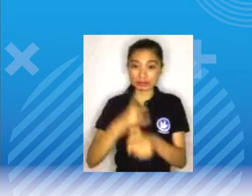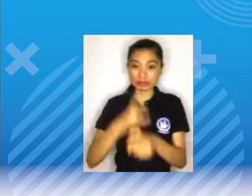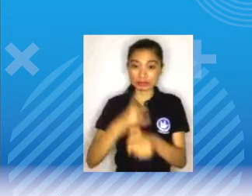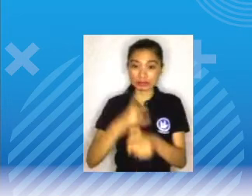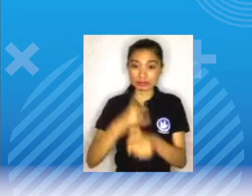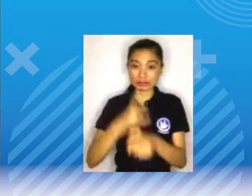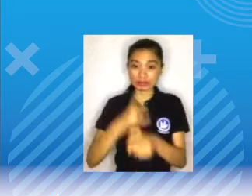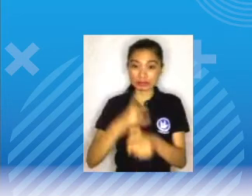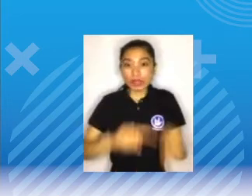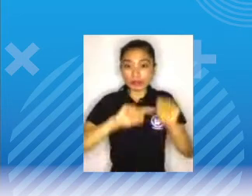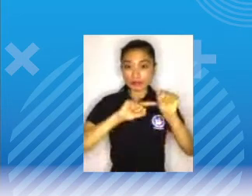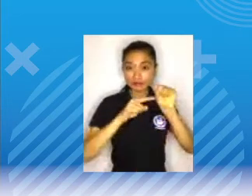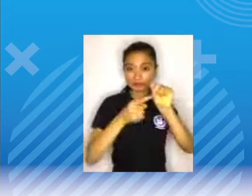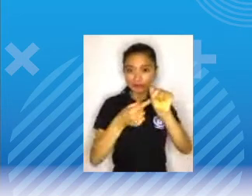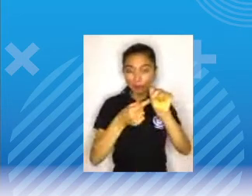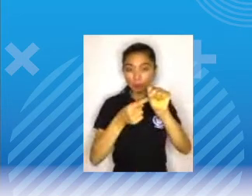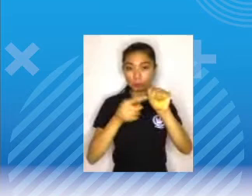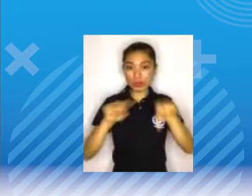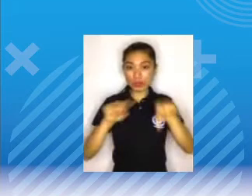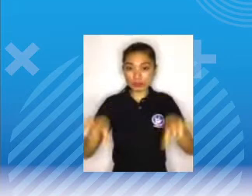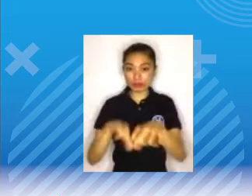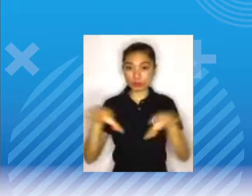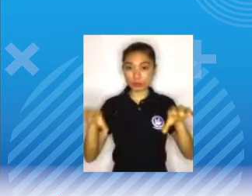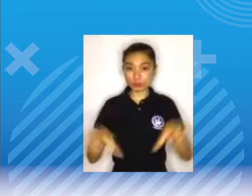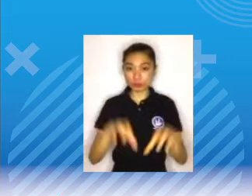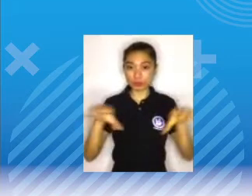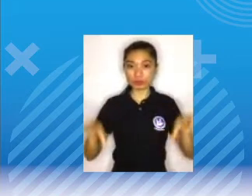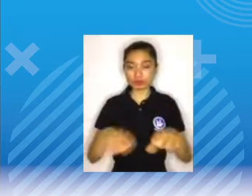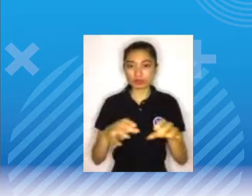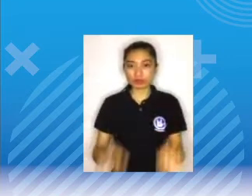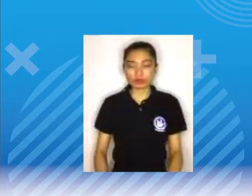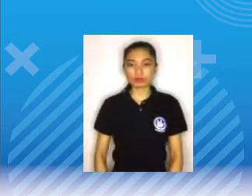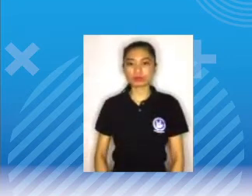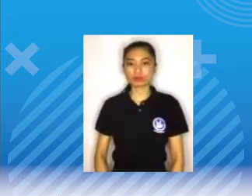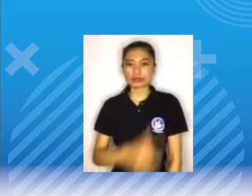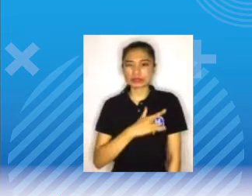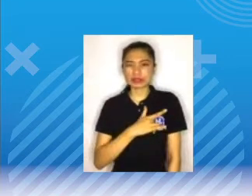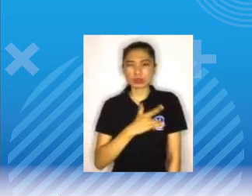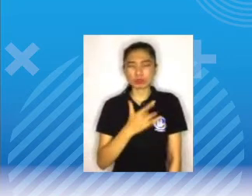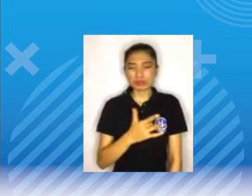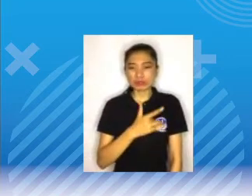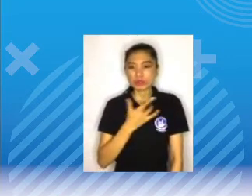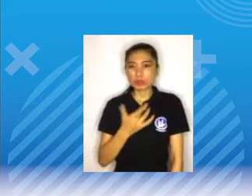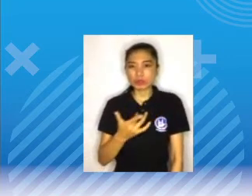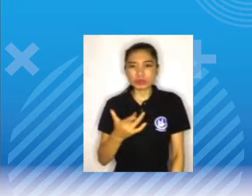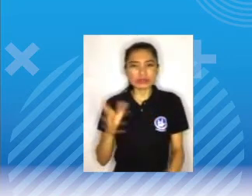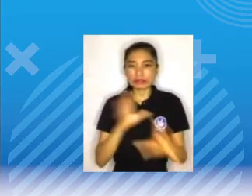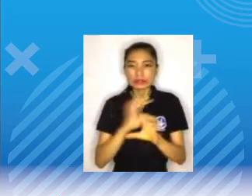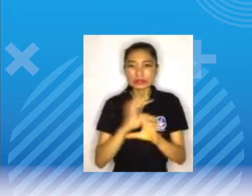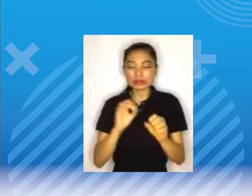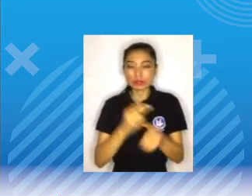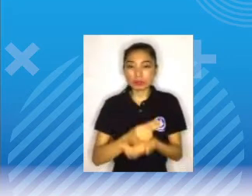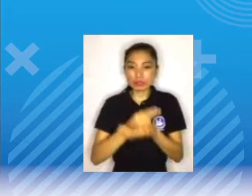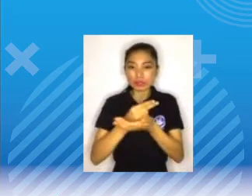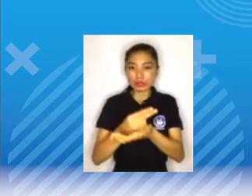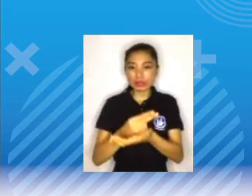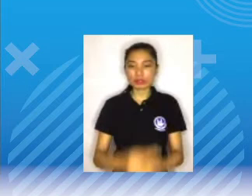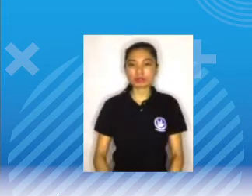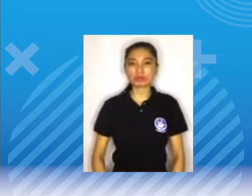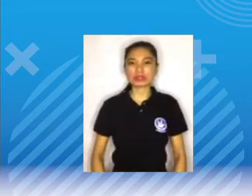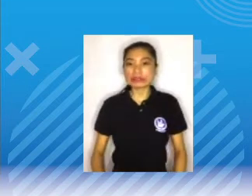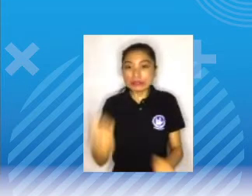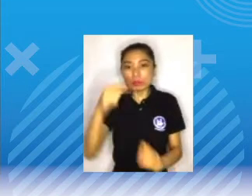We feel helpless and hopeless. Ito medyo nagiging malala na to. Starting to lose motivation, ideals, or